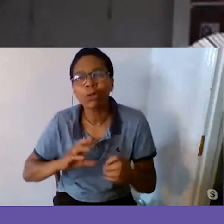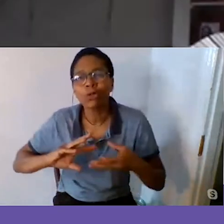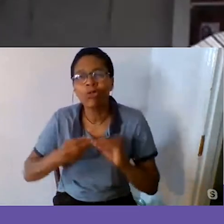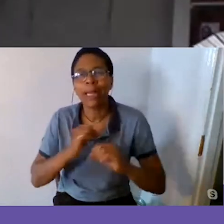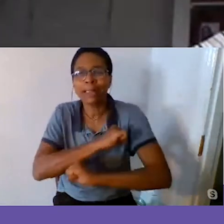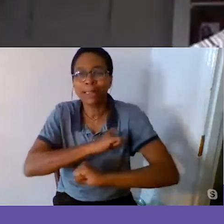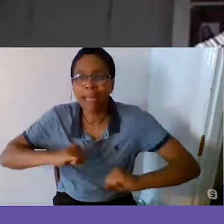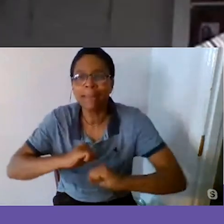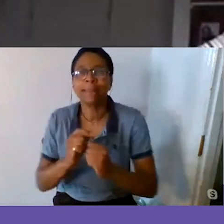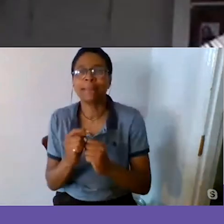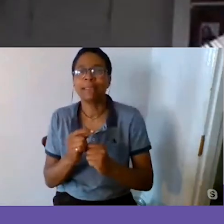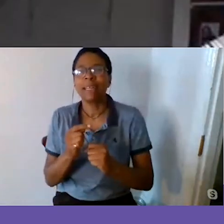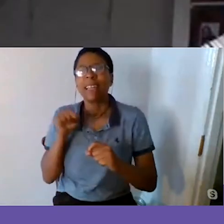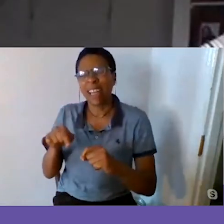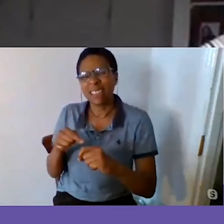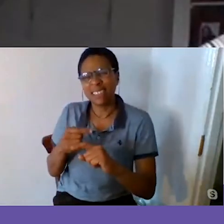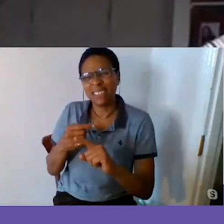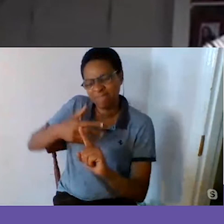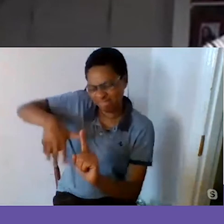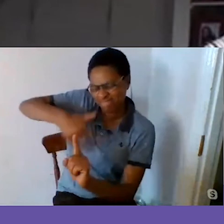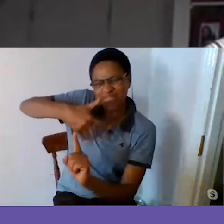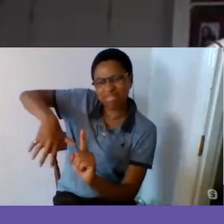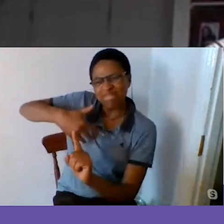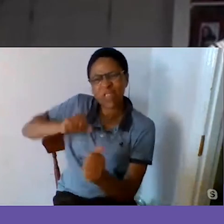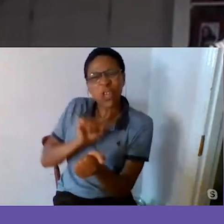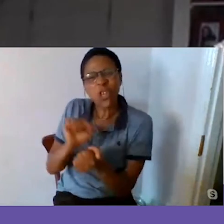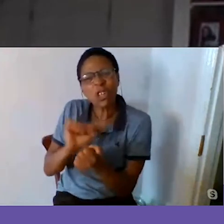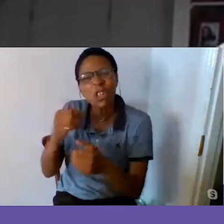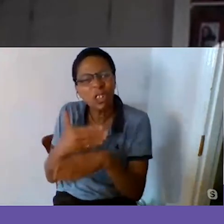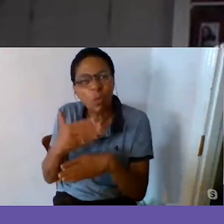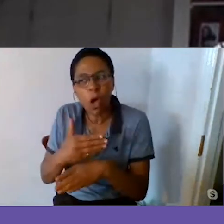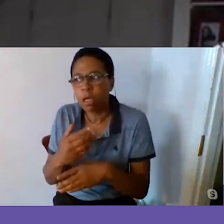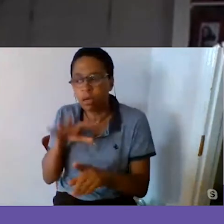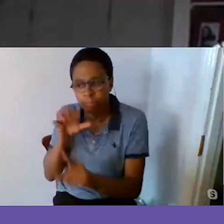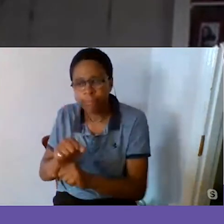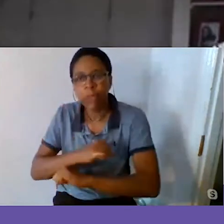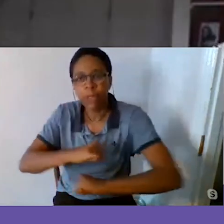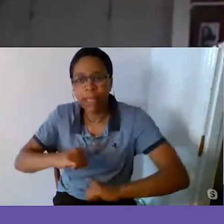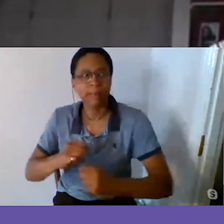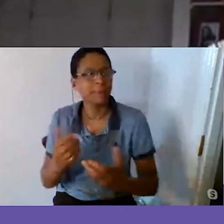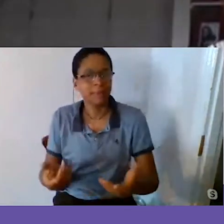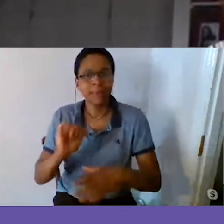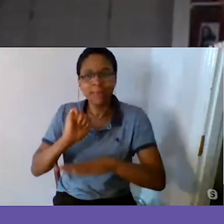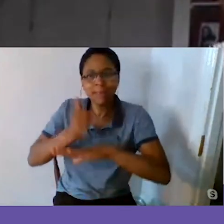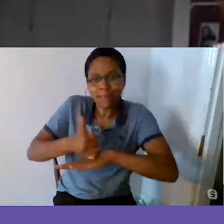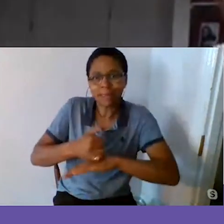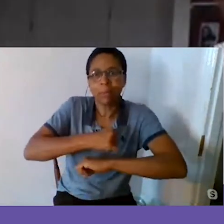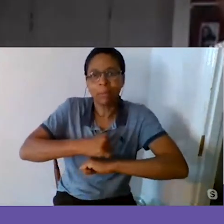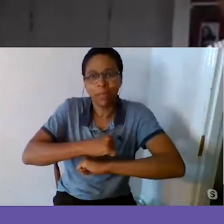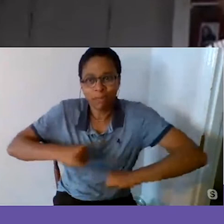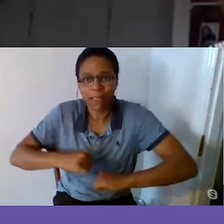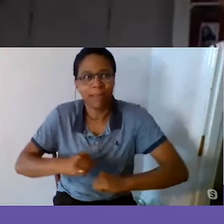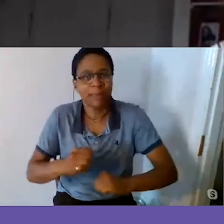spaces and like kind of do that behind the scenes dirty stuff. So I think there's definitely, we'll welcome in some more people. And